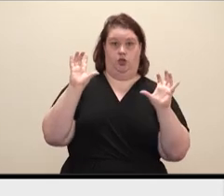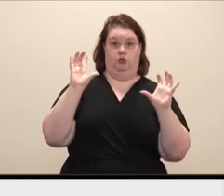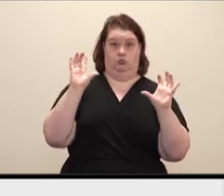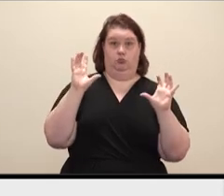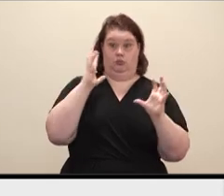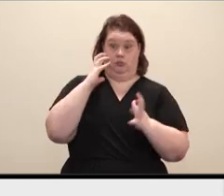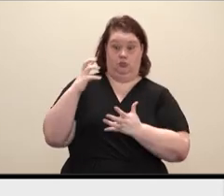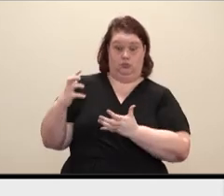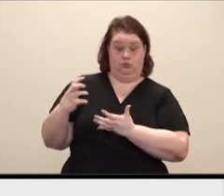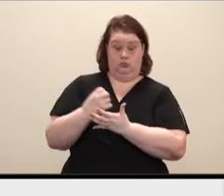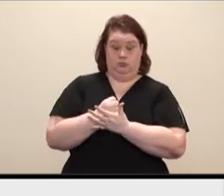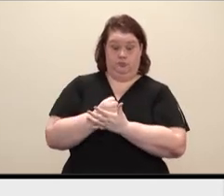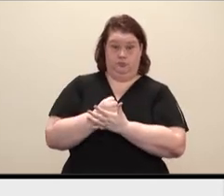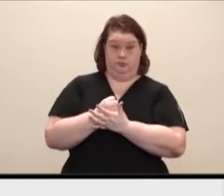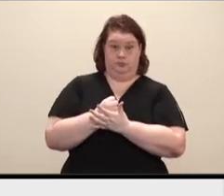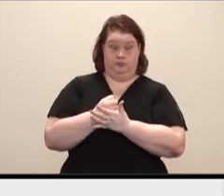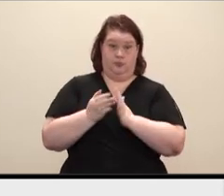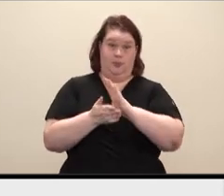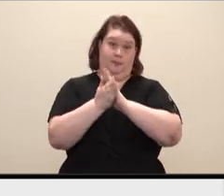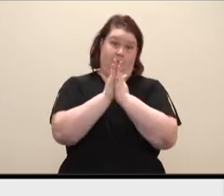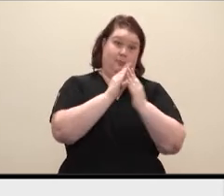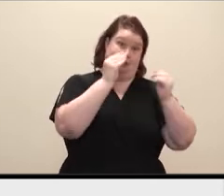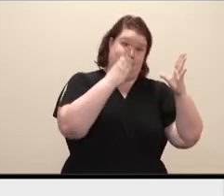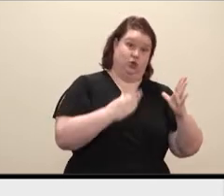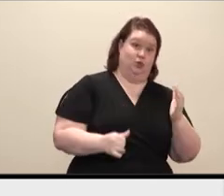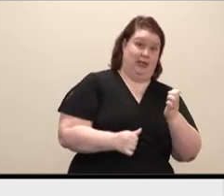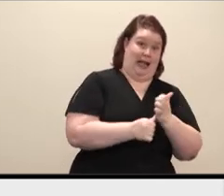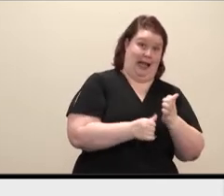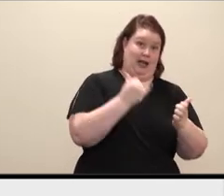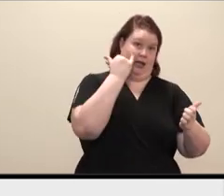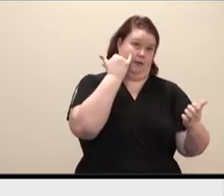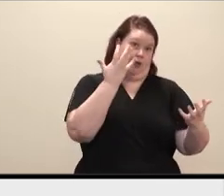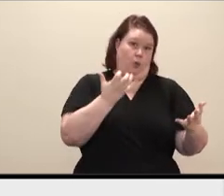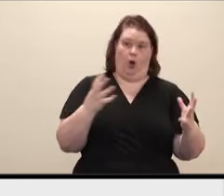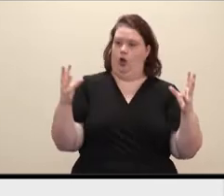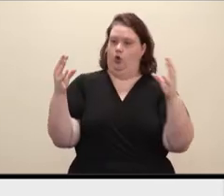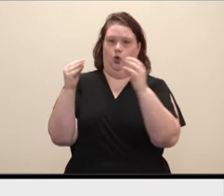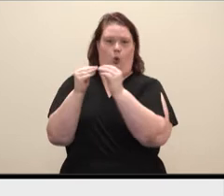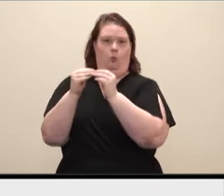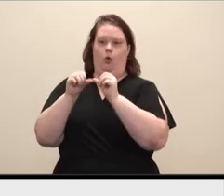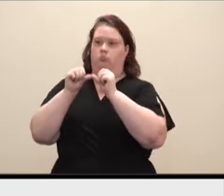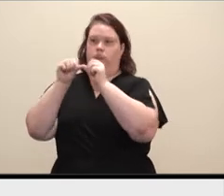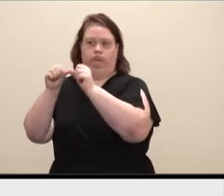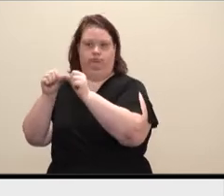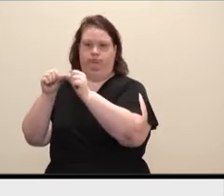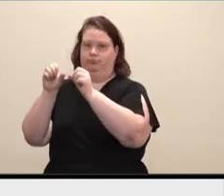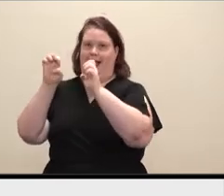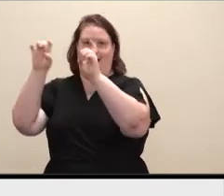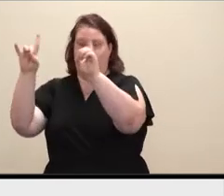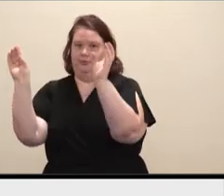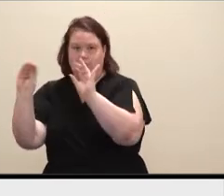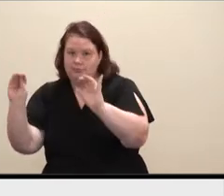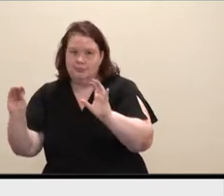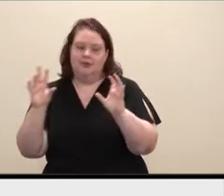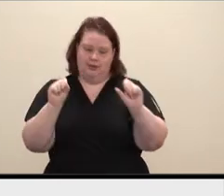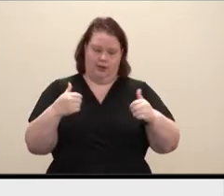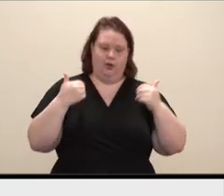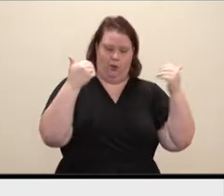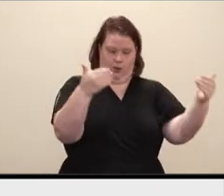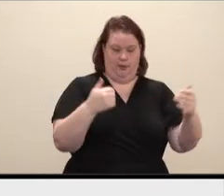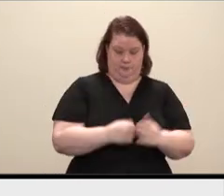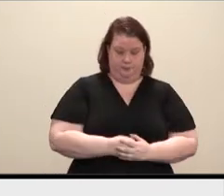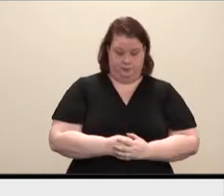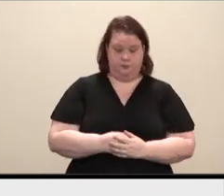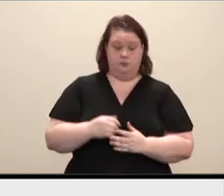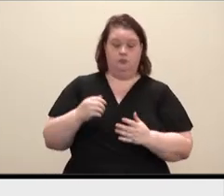certification to go out and be a teacher's aide if they choose to. So they'll graduate in 4 years with an